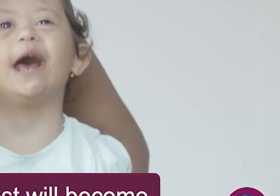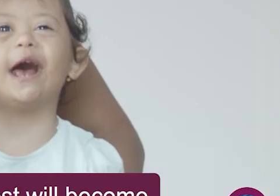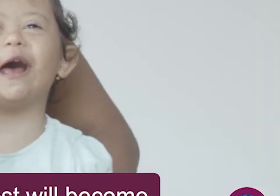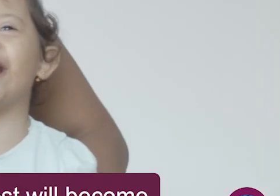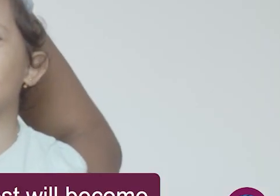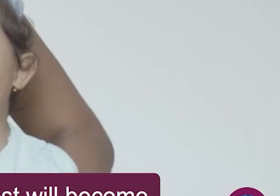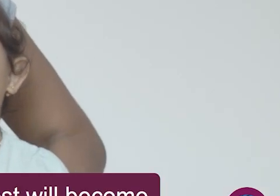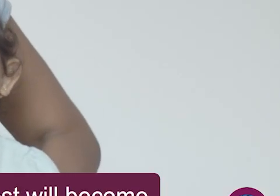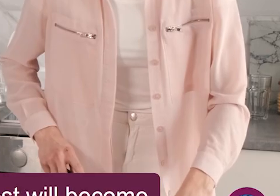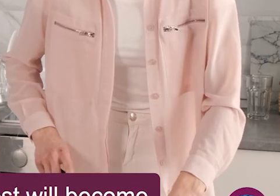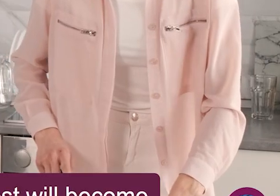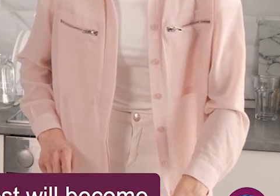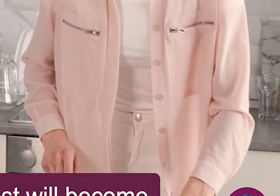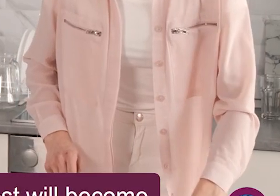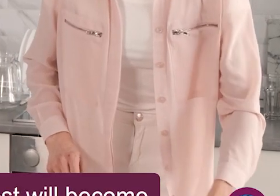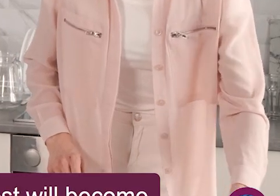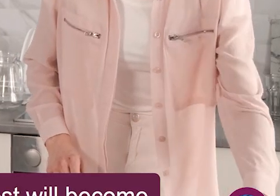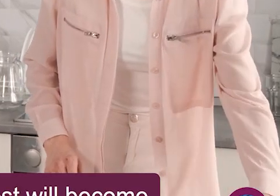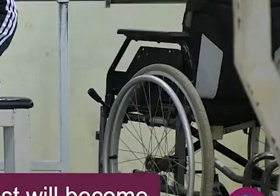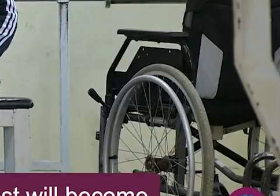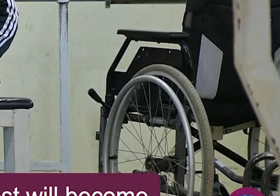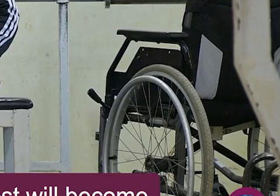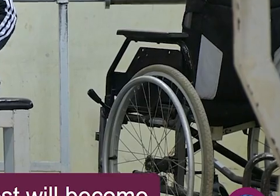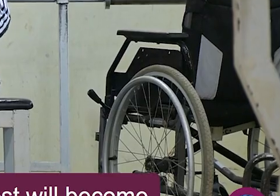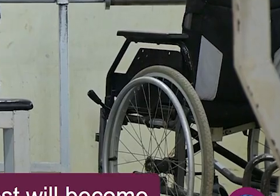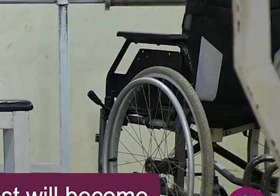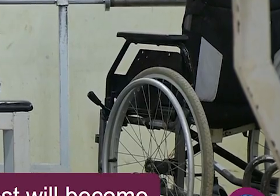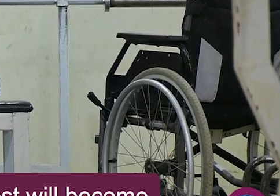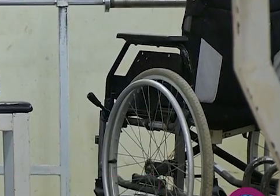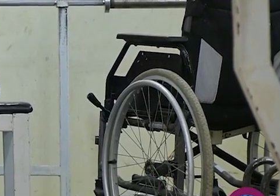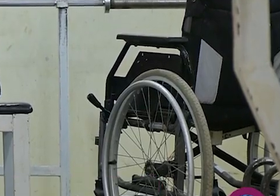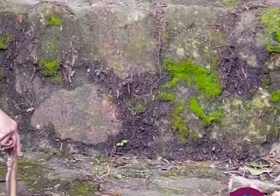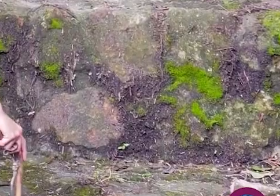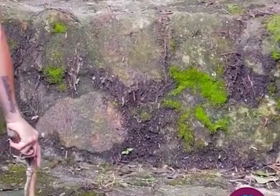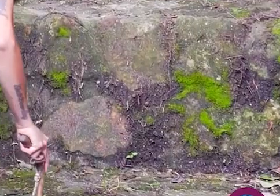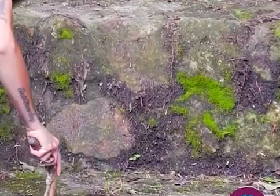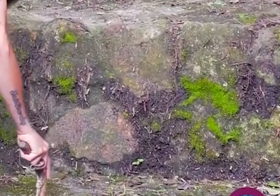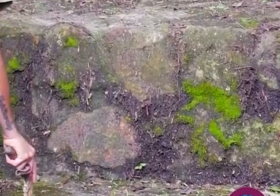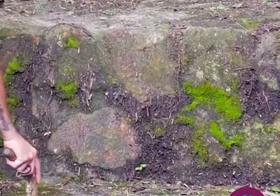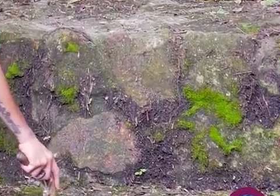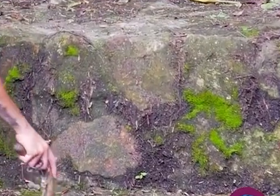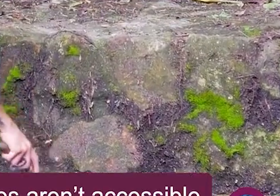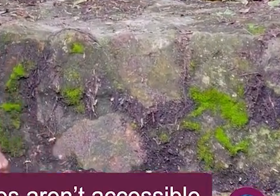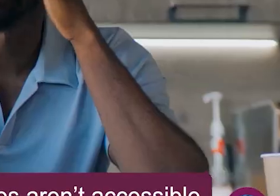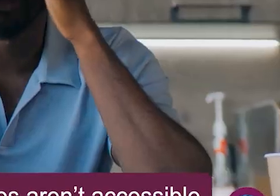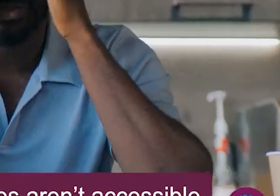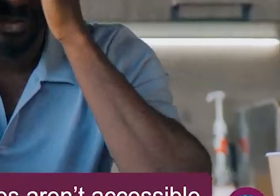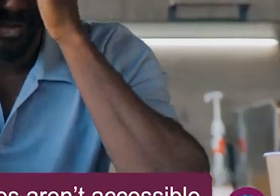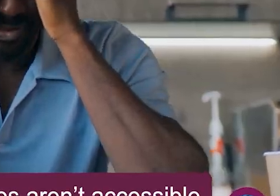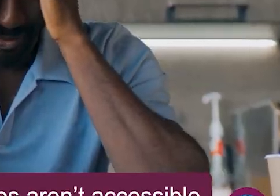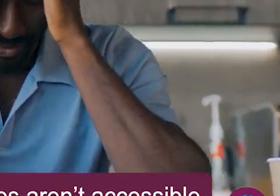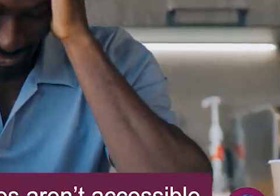people. Disability impacts us all. Most will become disabled at some point in our lives, yet the world is not built to include us. For example,